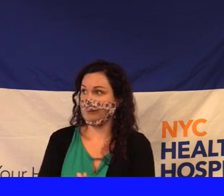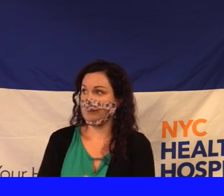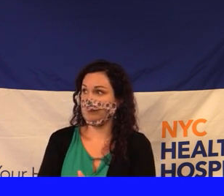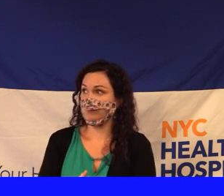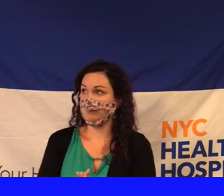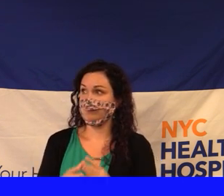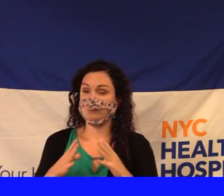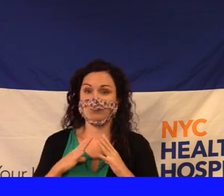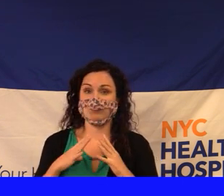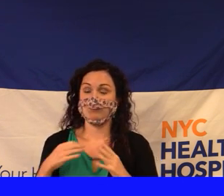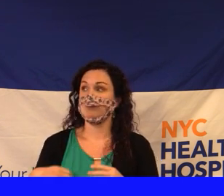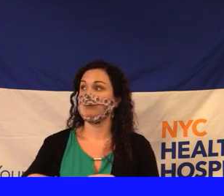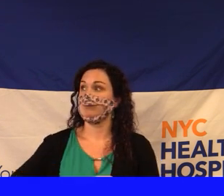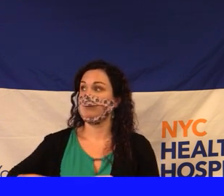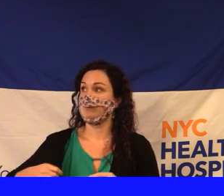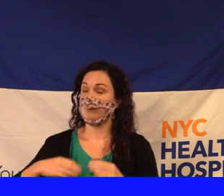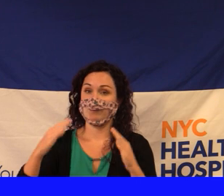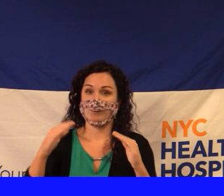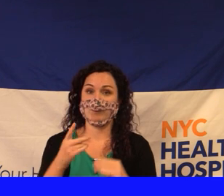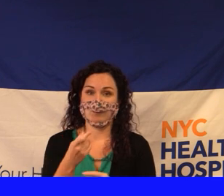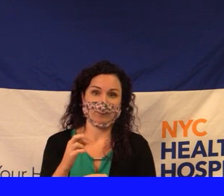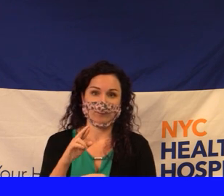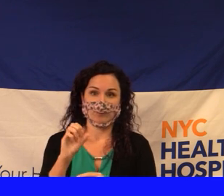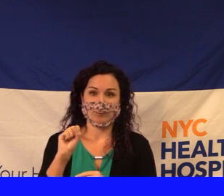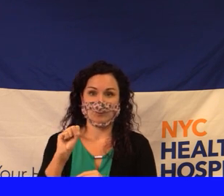Okay, if we can, then let's move on to Dr. Schwartz.